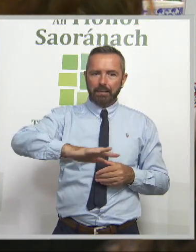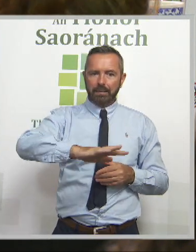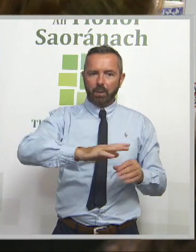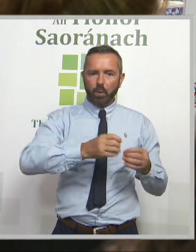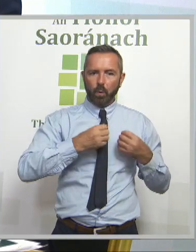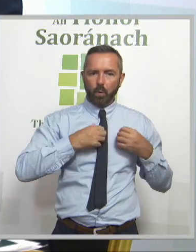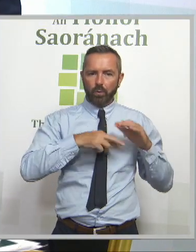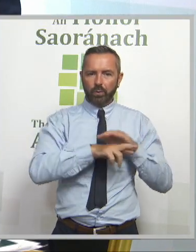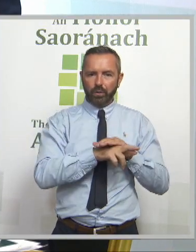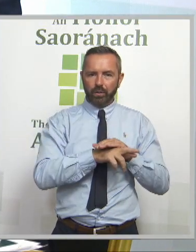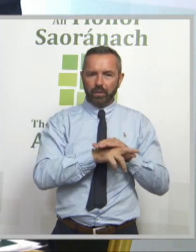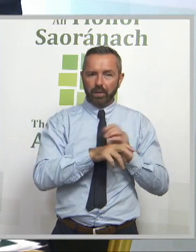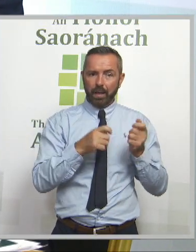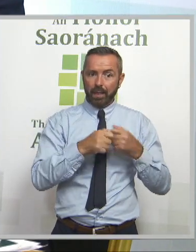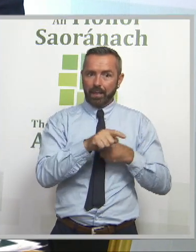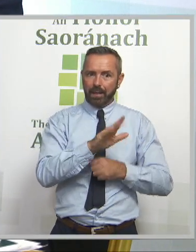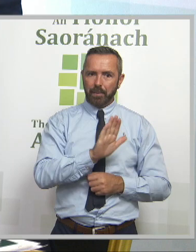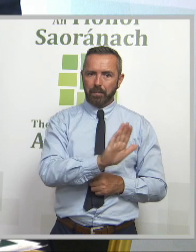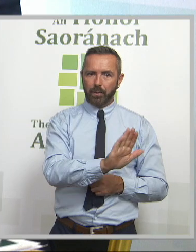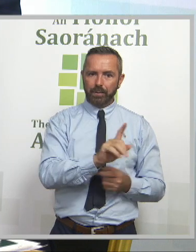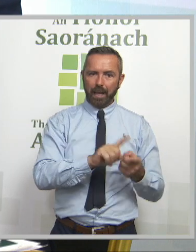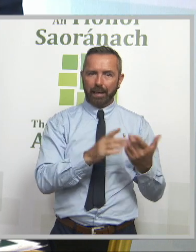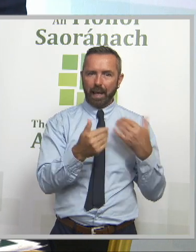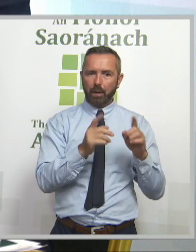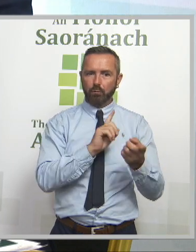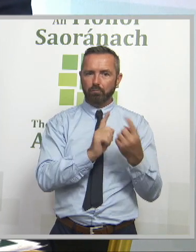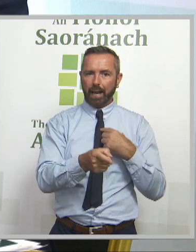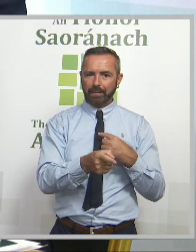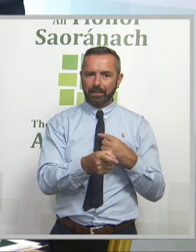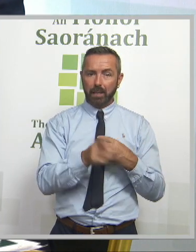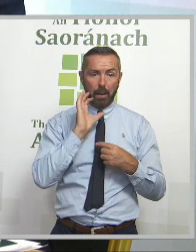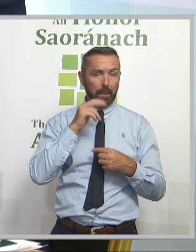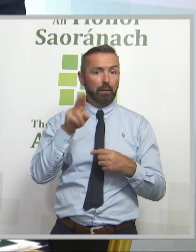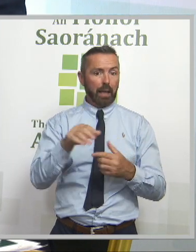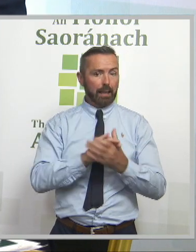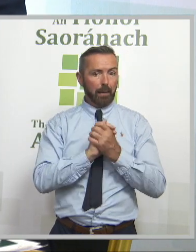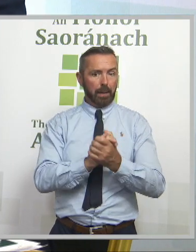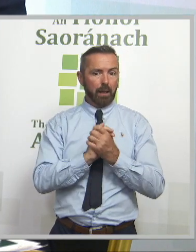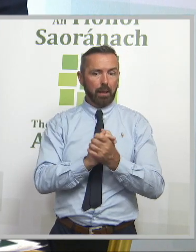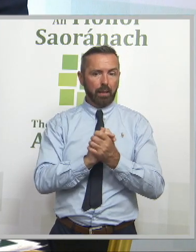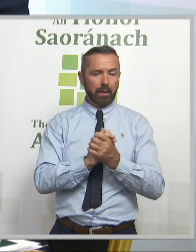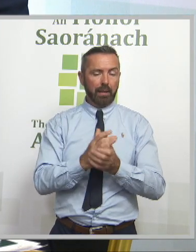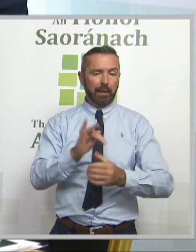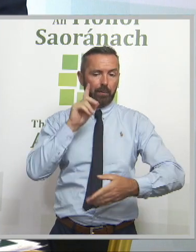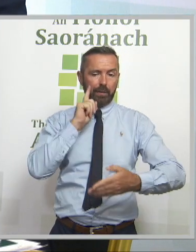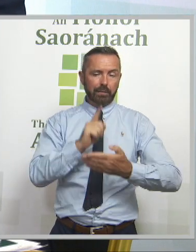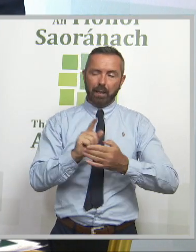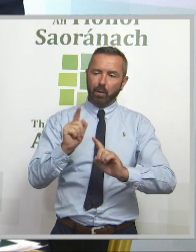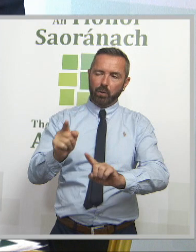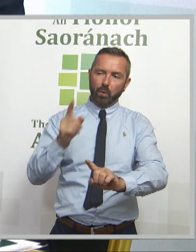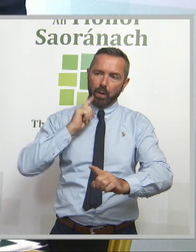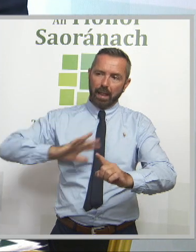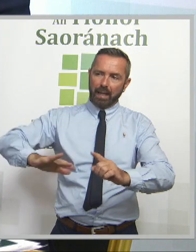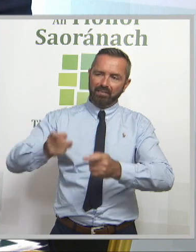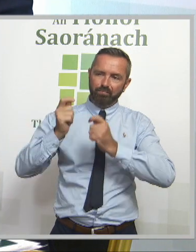this burden is coming at them, and how do they react to that? There's a right of appeal, obviously, in relation to the designation as it relates to their lands.